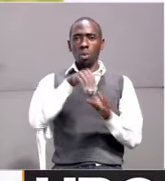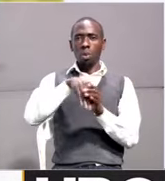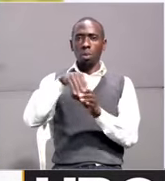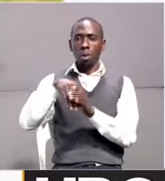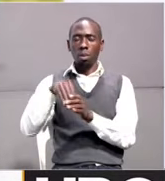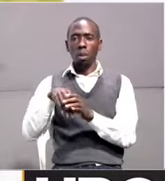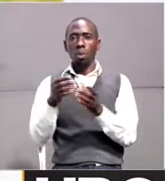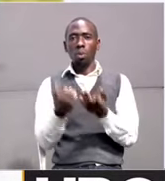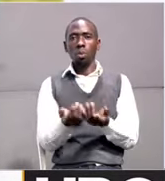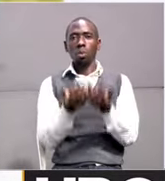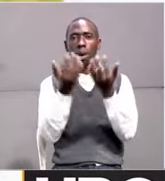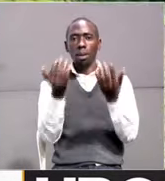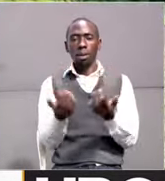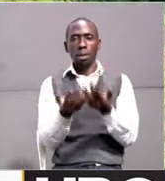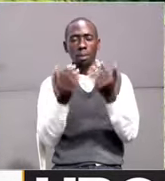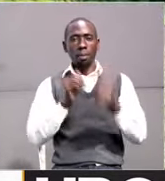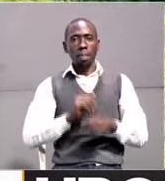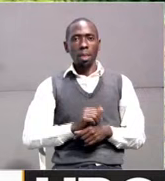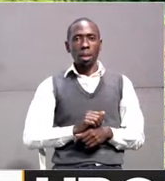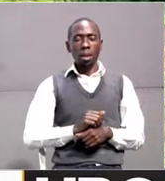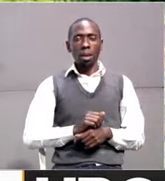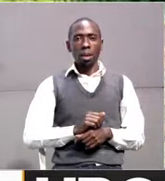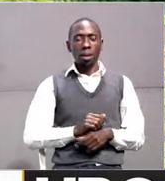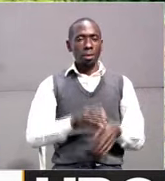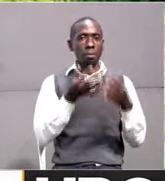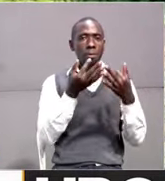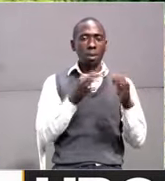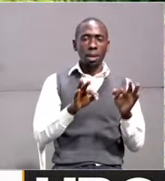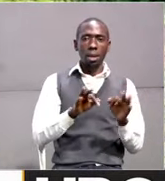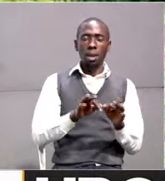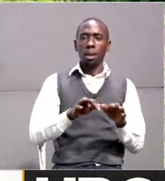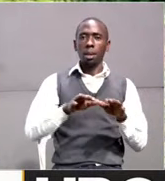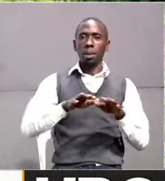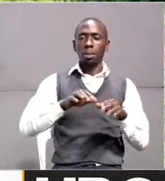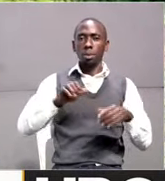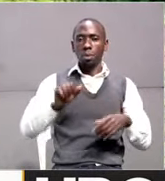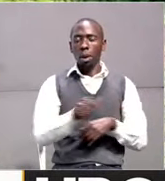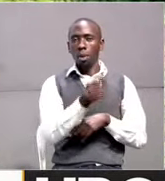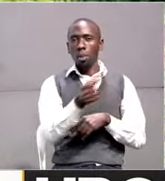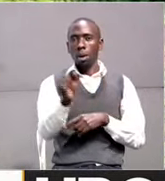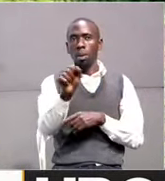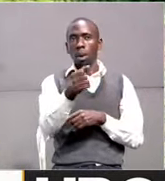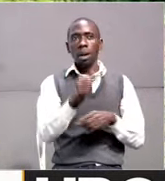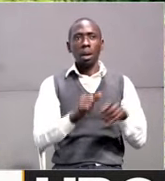instead of the free range? What if we grow the grass?